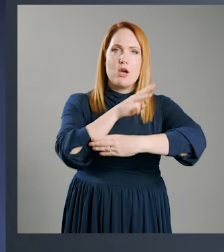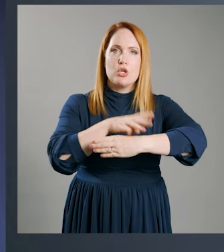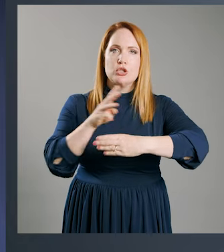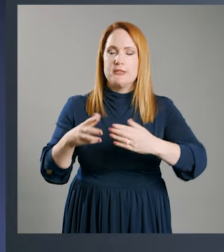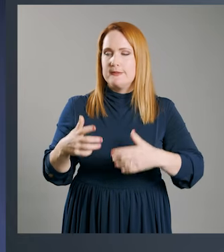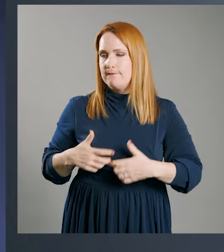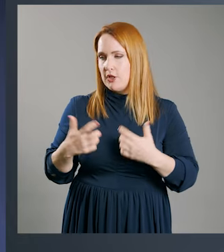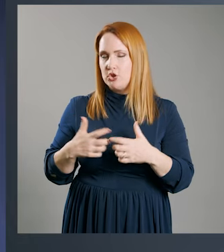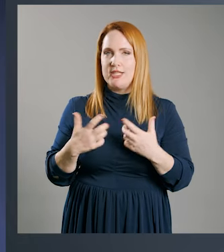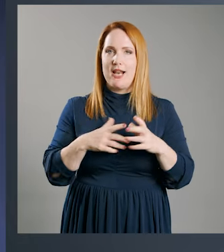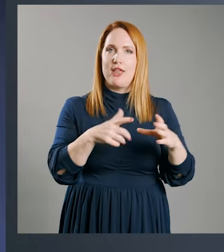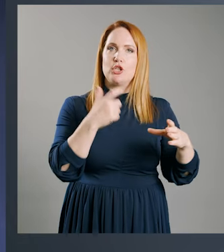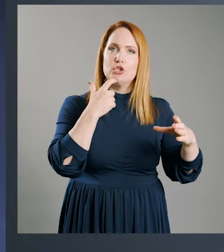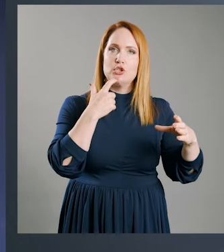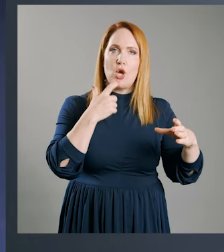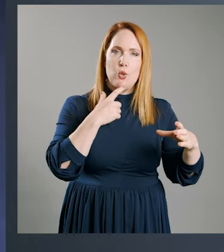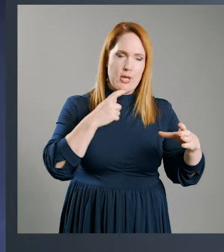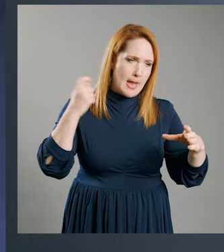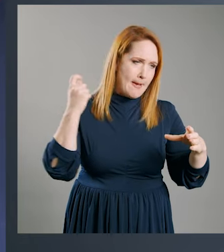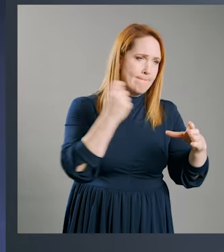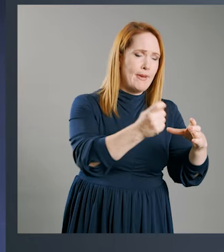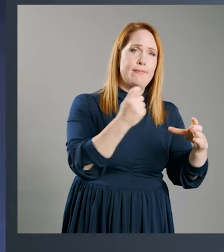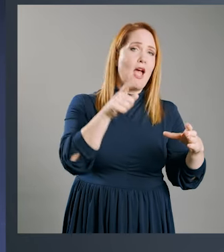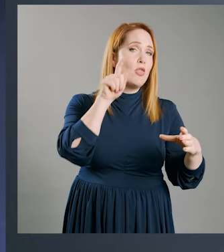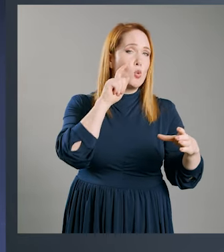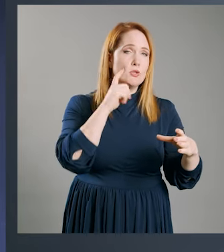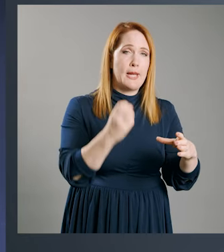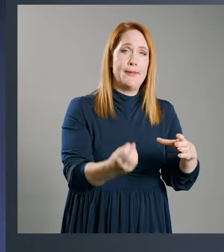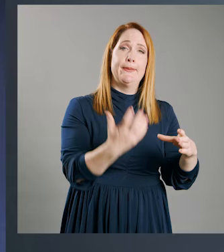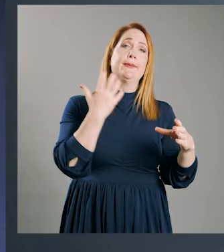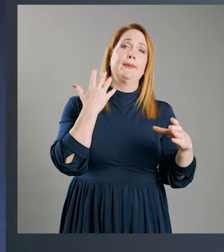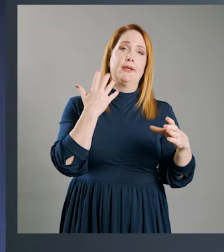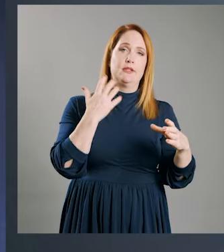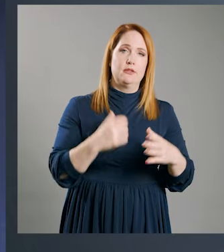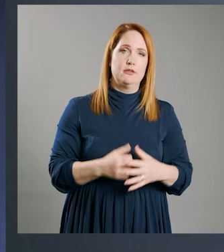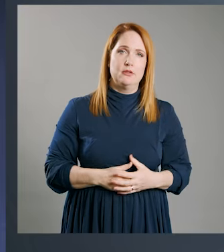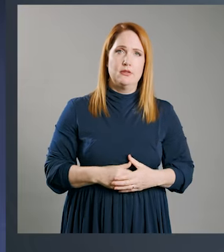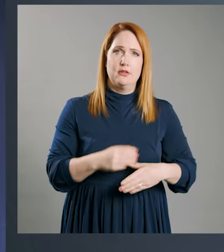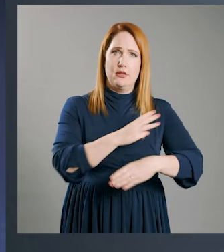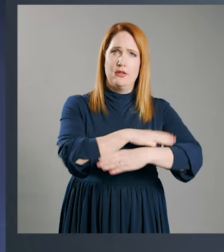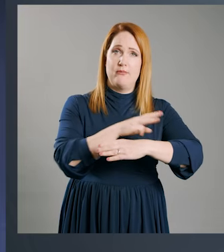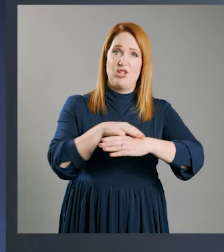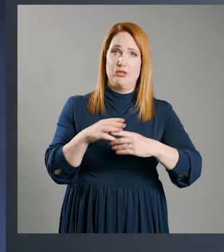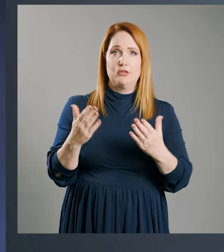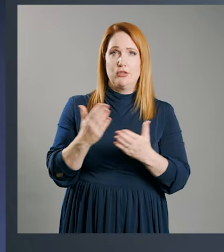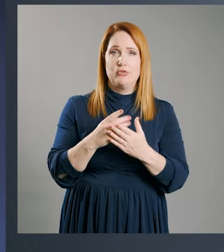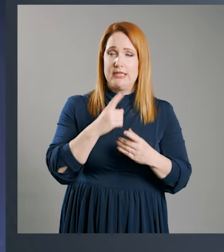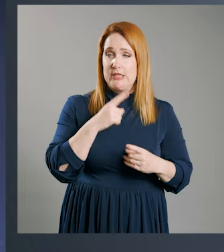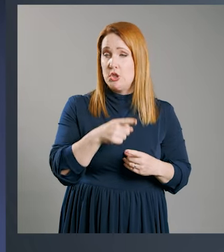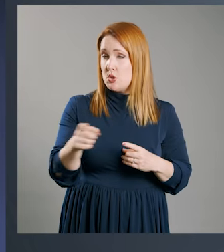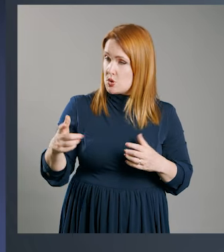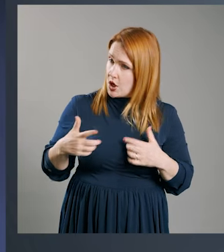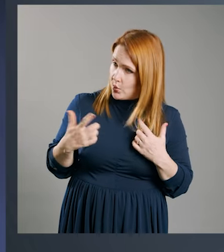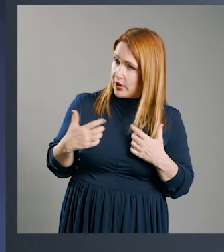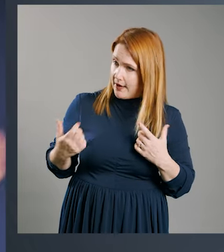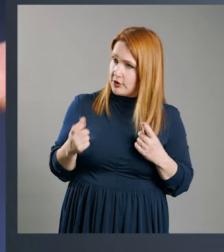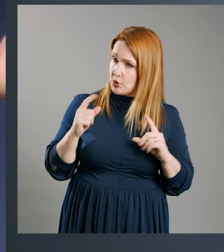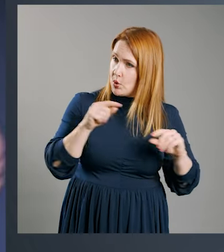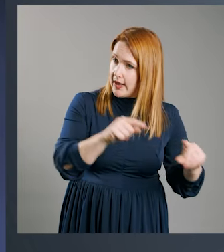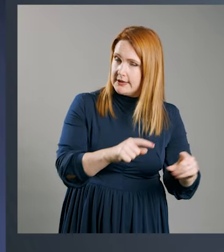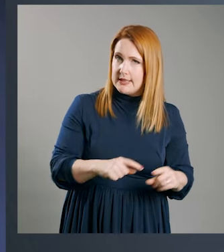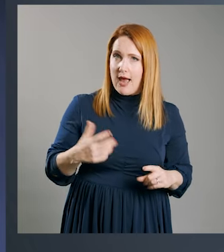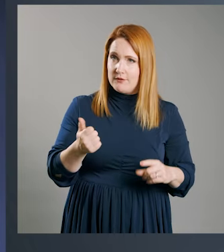was so frustrated that he hit the stone and the water came out. And Moses said, you know, you're so annoying, essentially, these people. Is